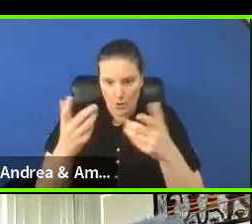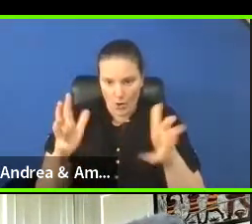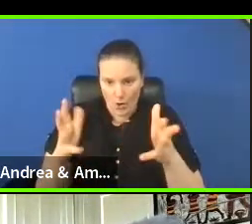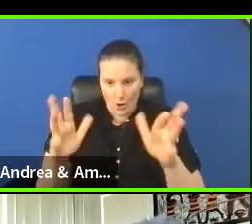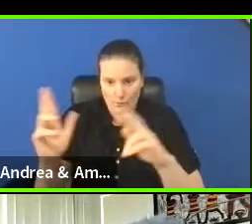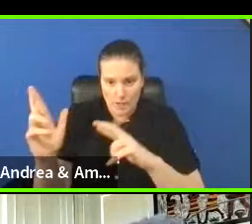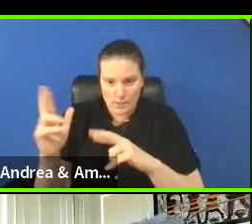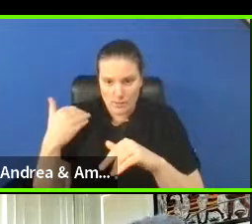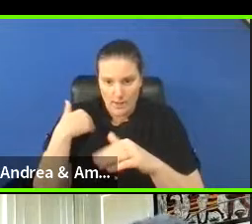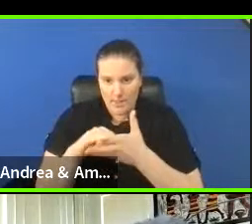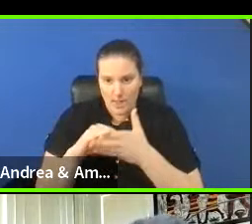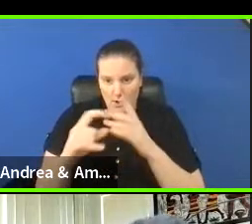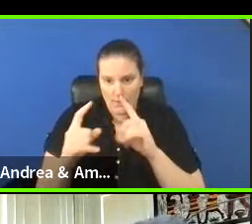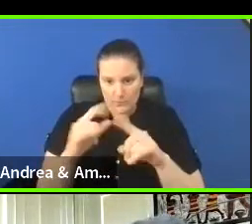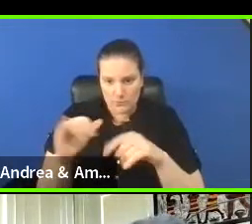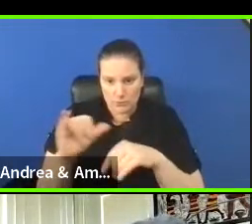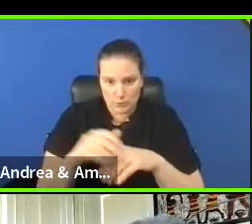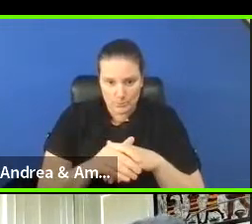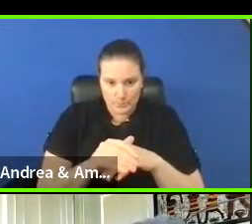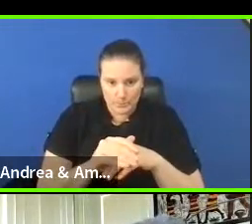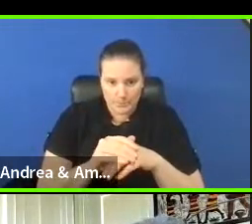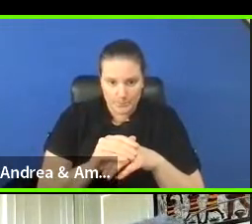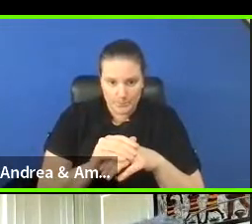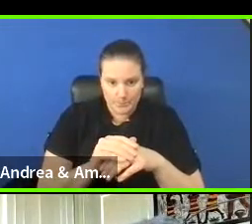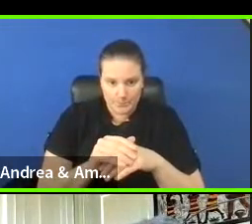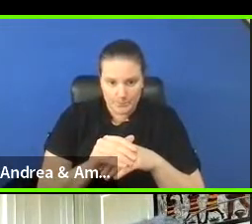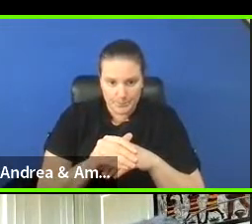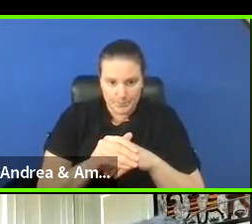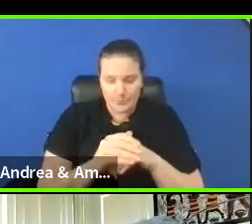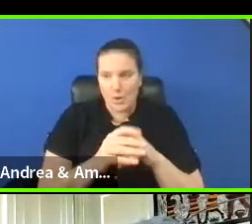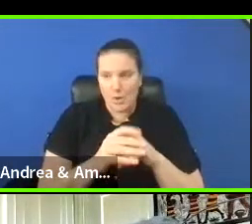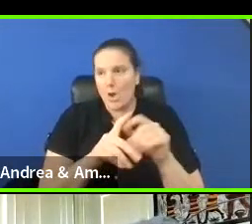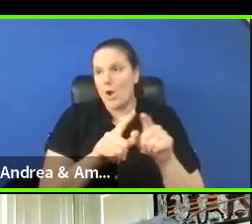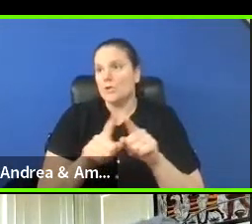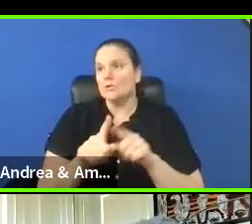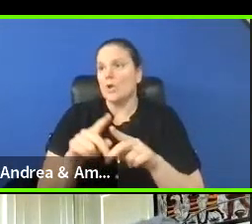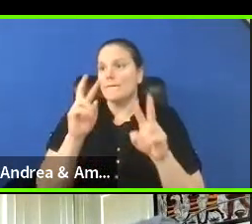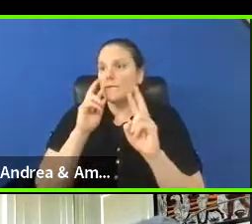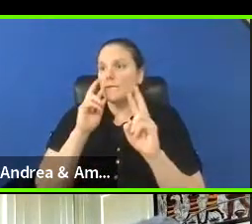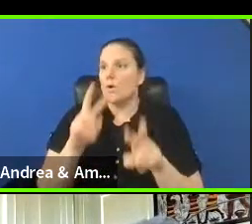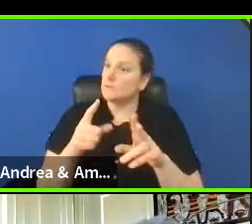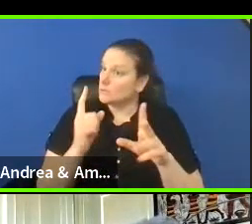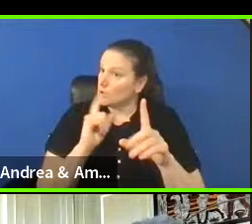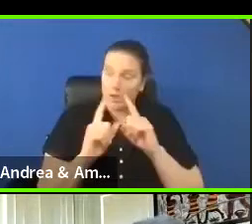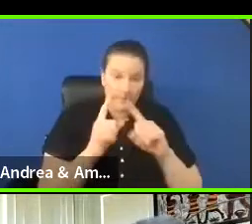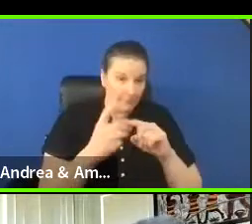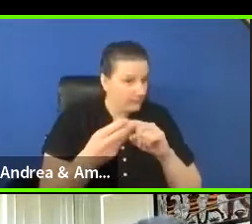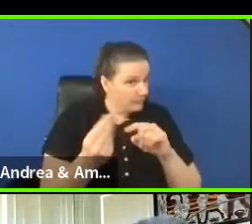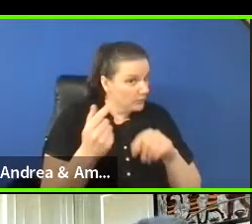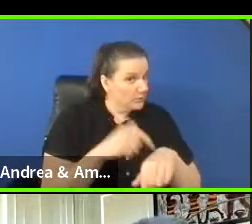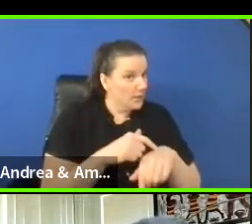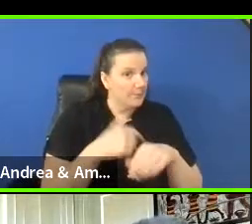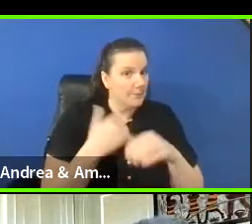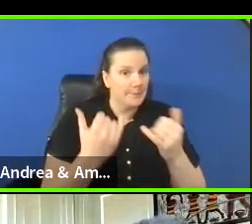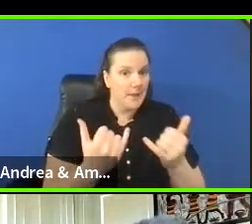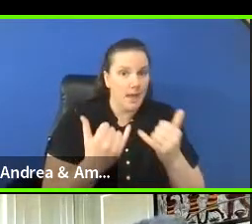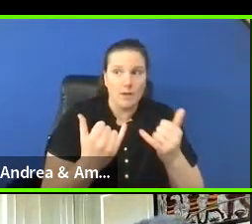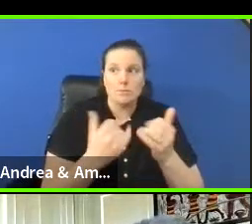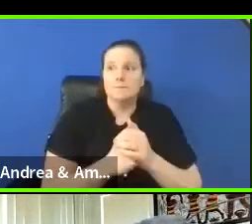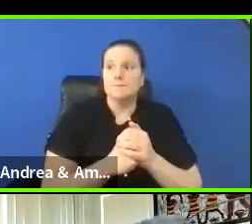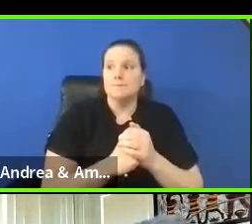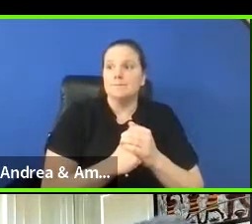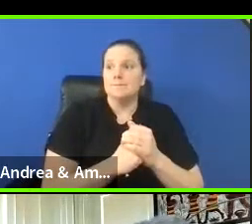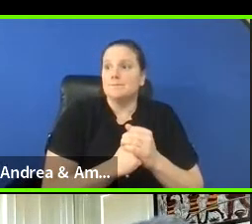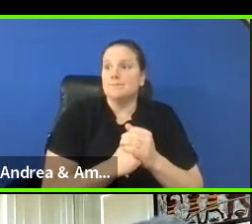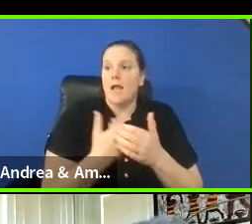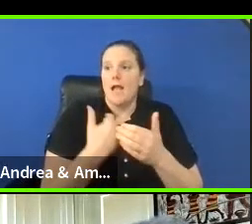that conversation as well. We also look forward to, and we've talked about it a couple of times now, having